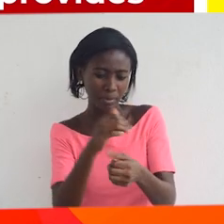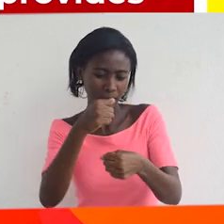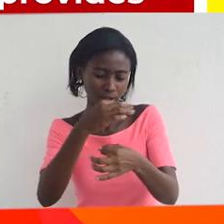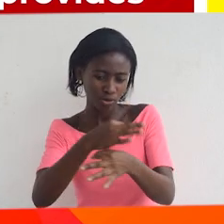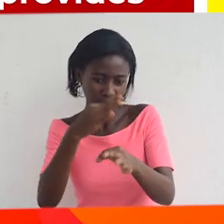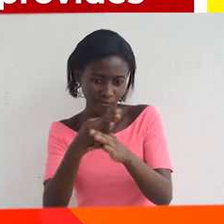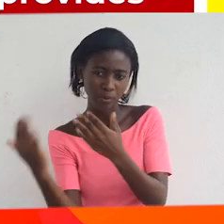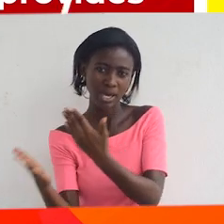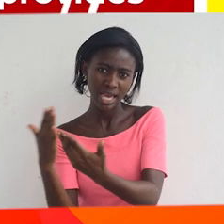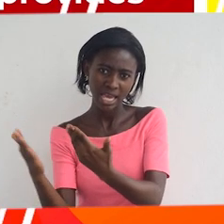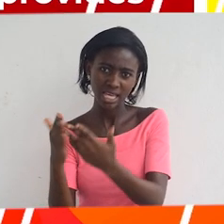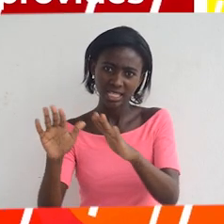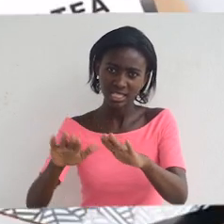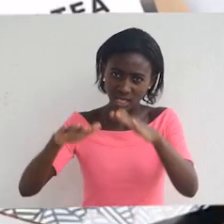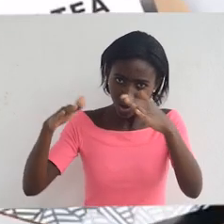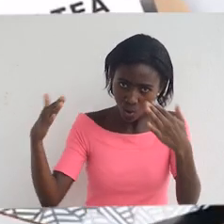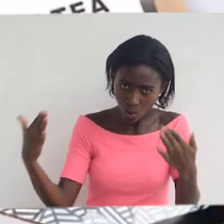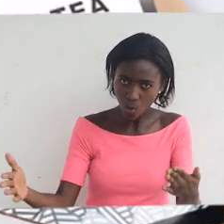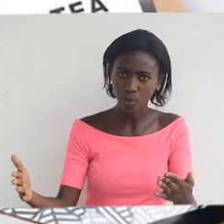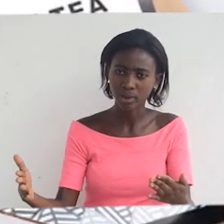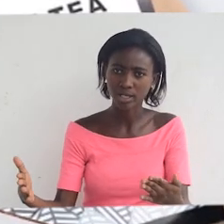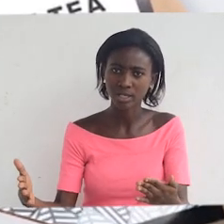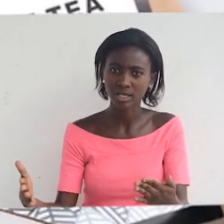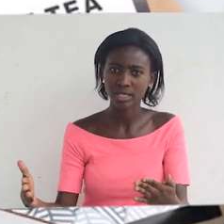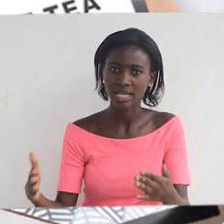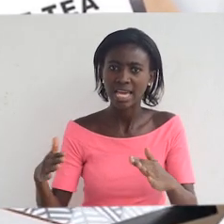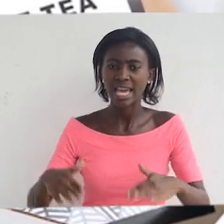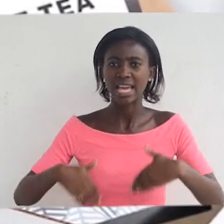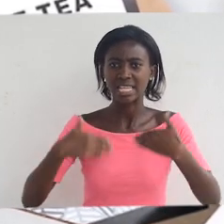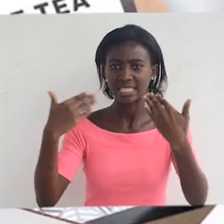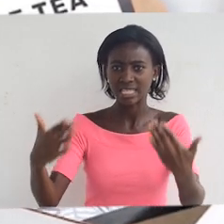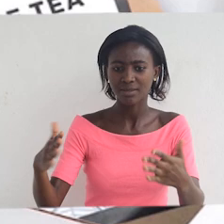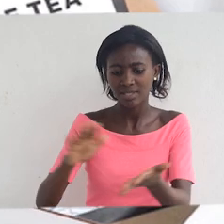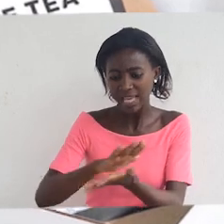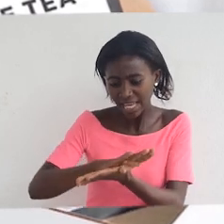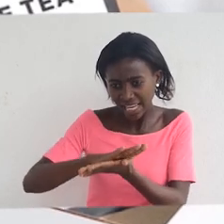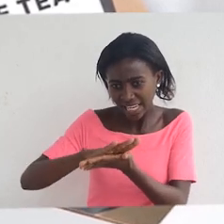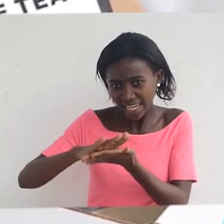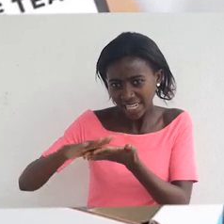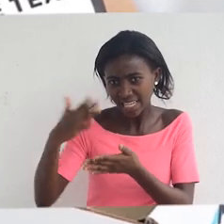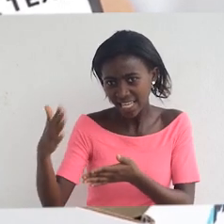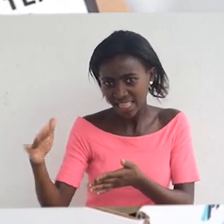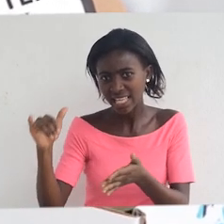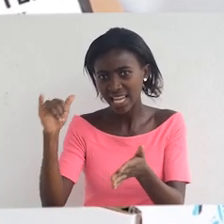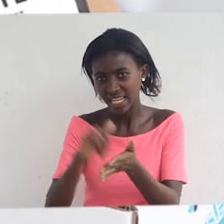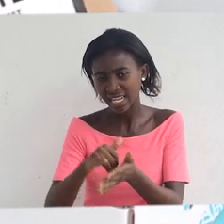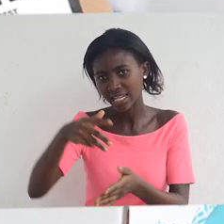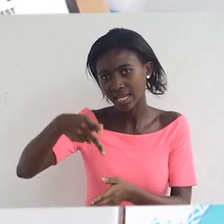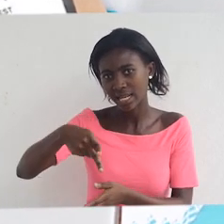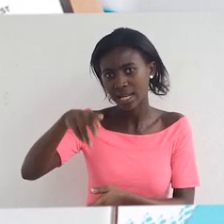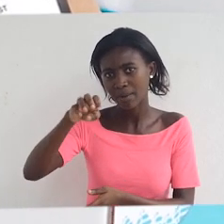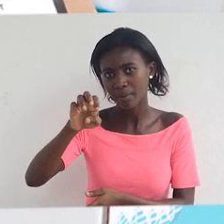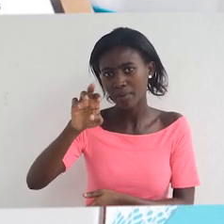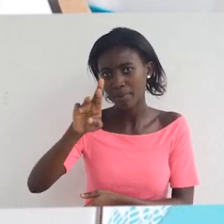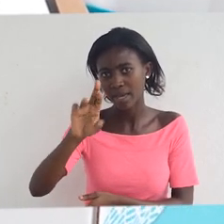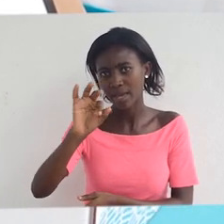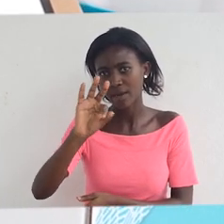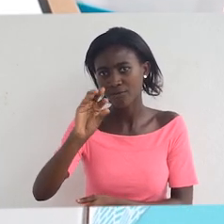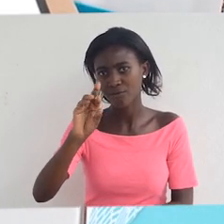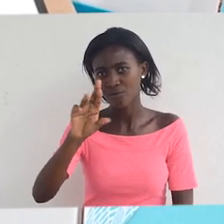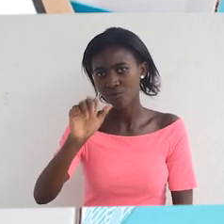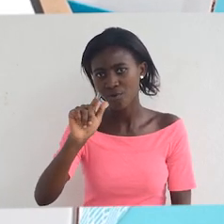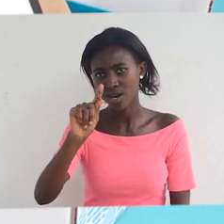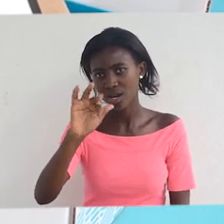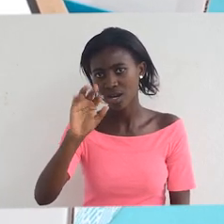either side of the carton to form an easy open tear strip. It provides cleaner tear